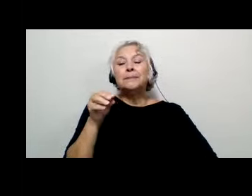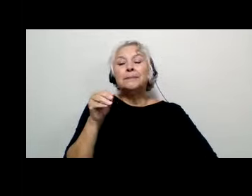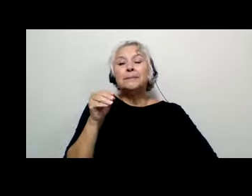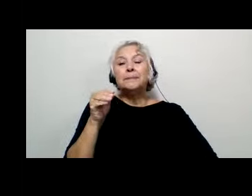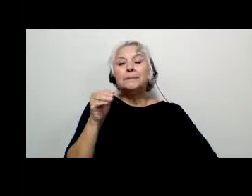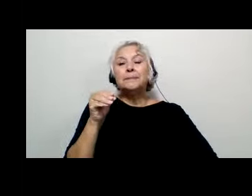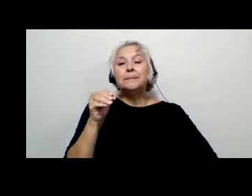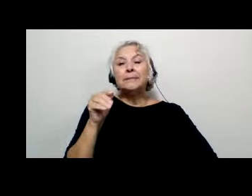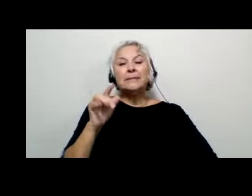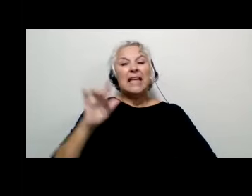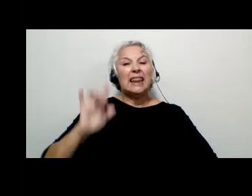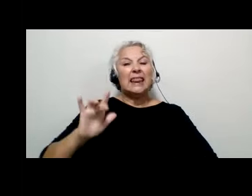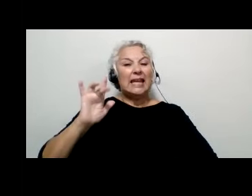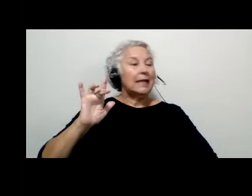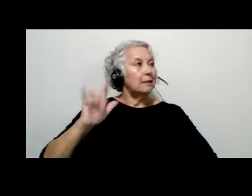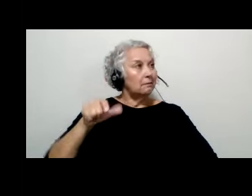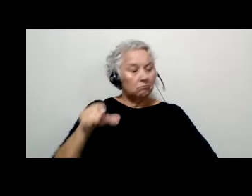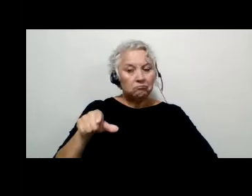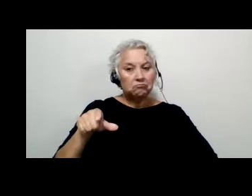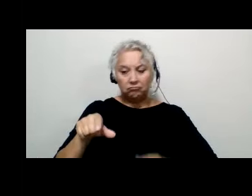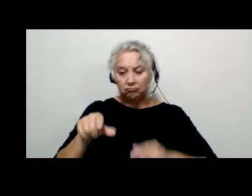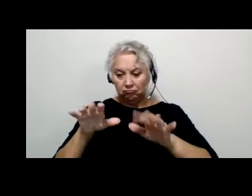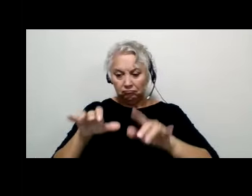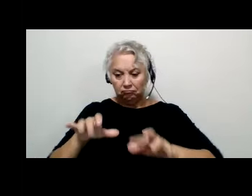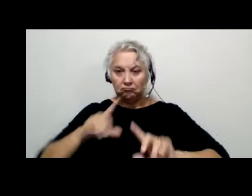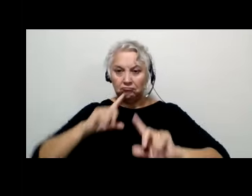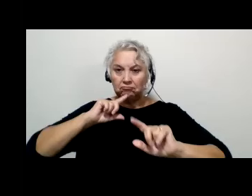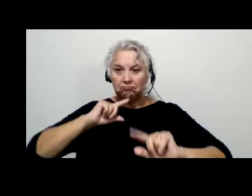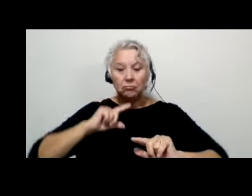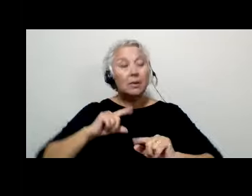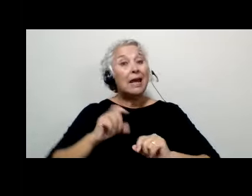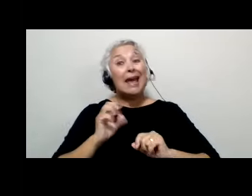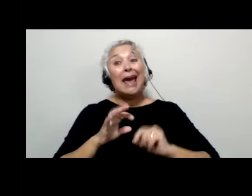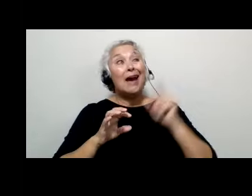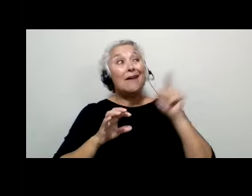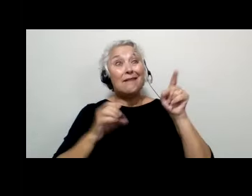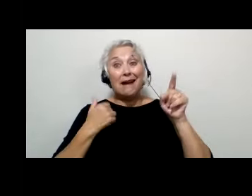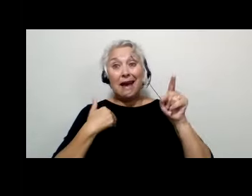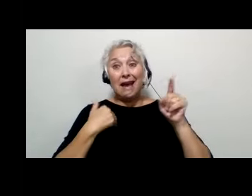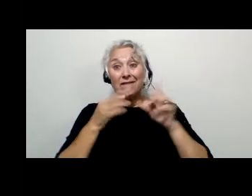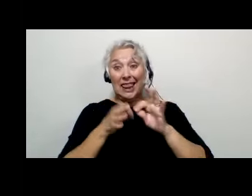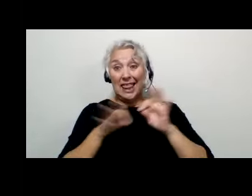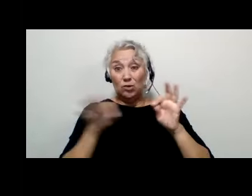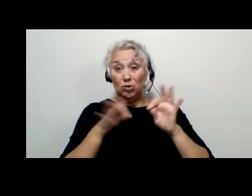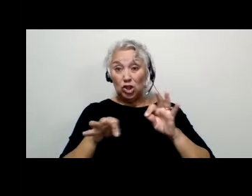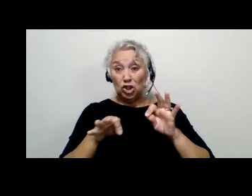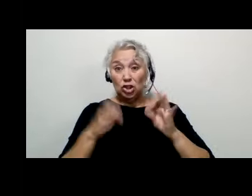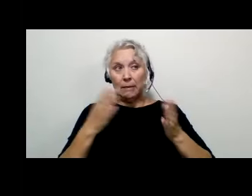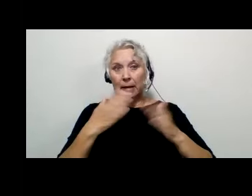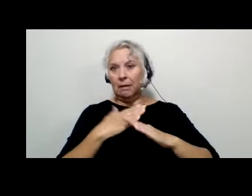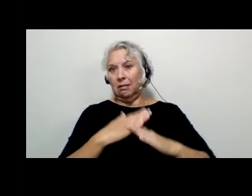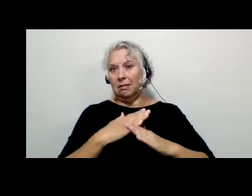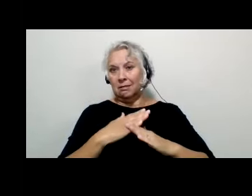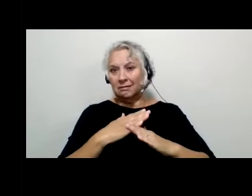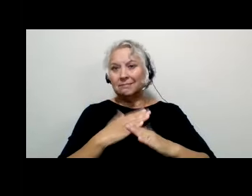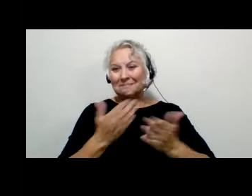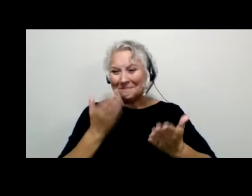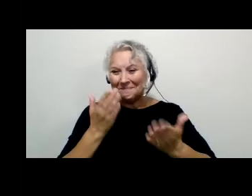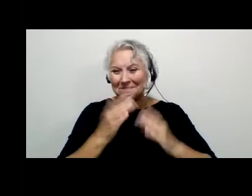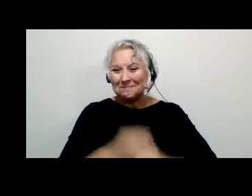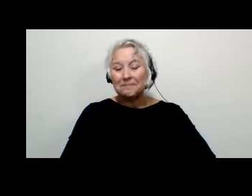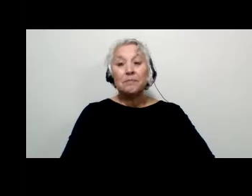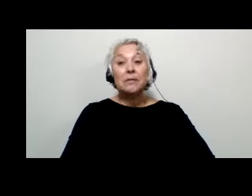link that you can use and go that way, especially if they have a language that might be a barrier. The